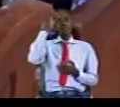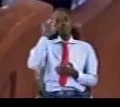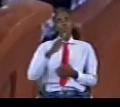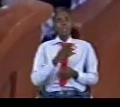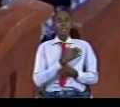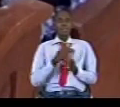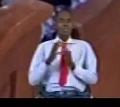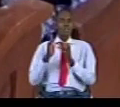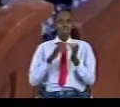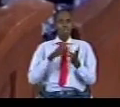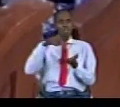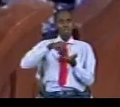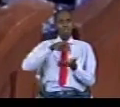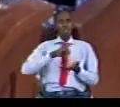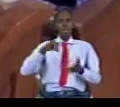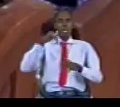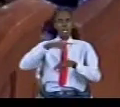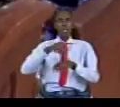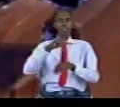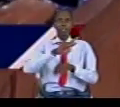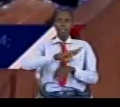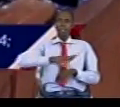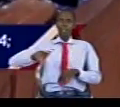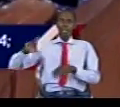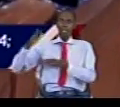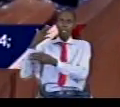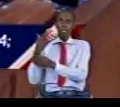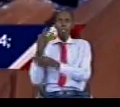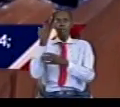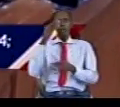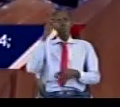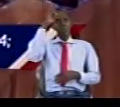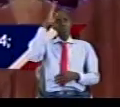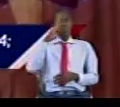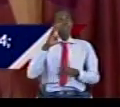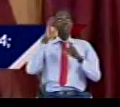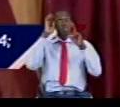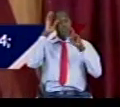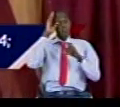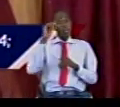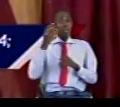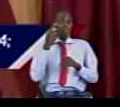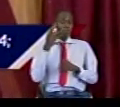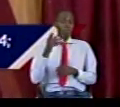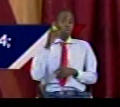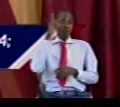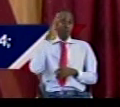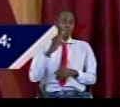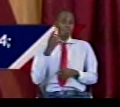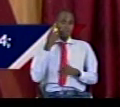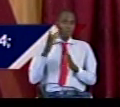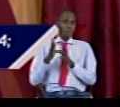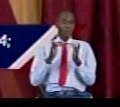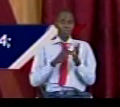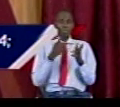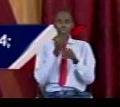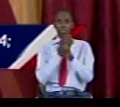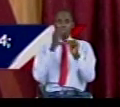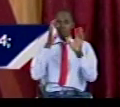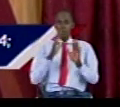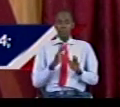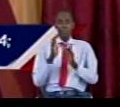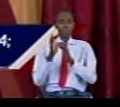standing on the right hand of God. He saw God. He saw Jesus, the Savior, Jesus, the